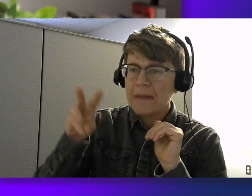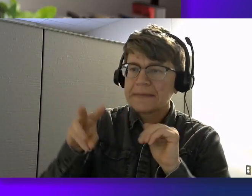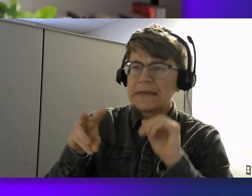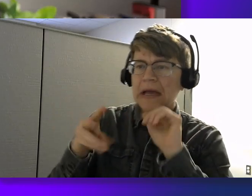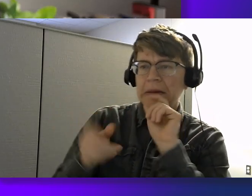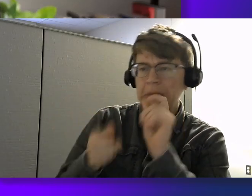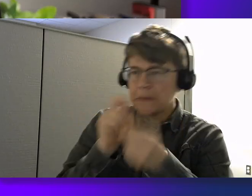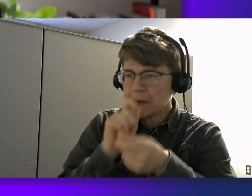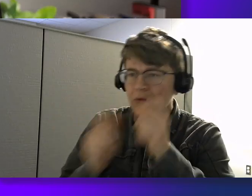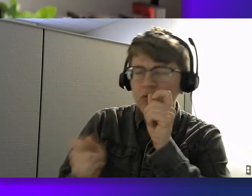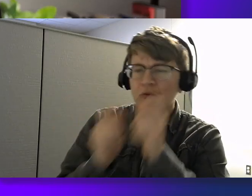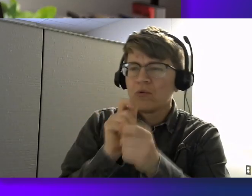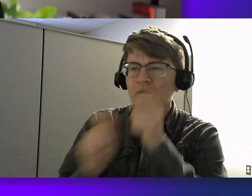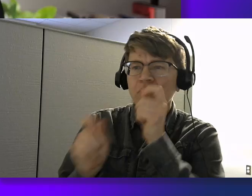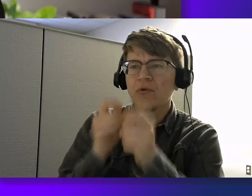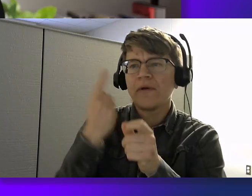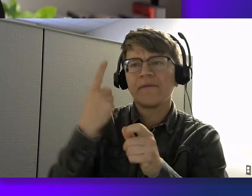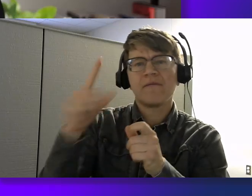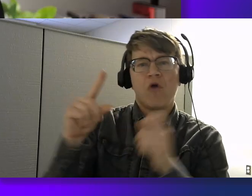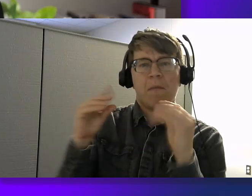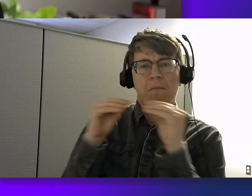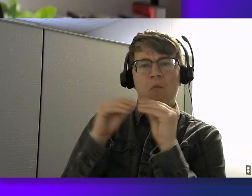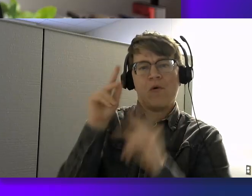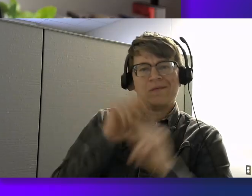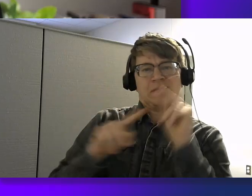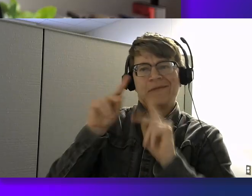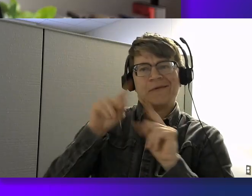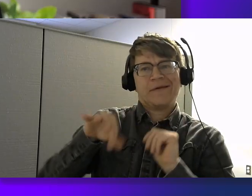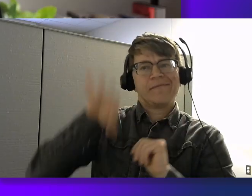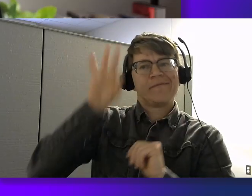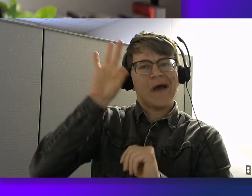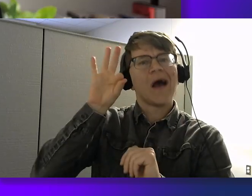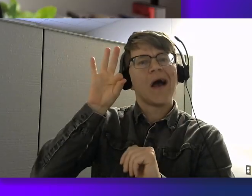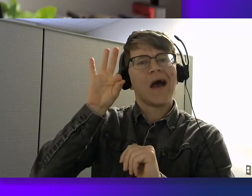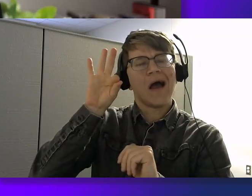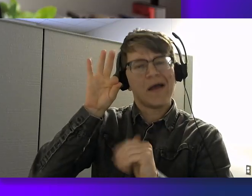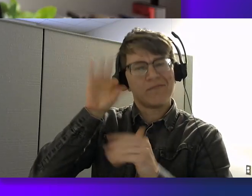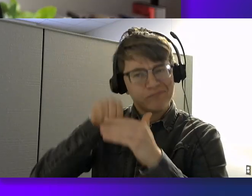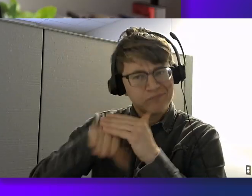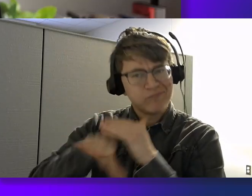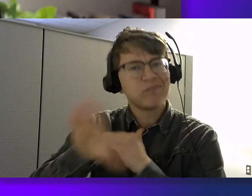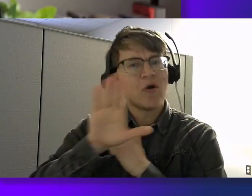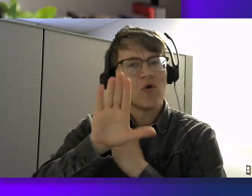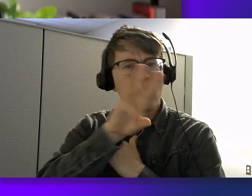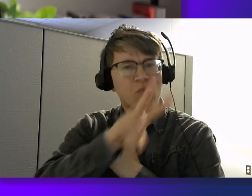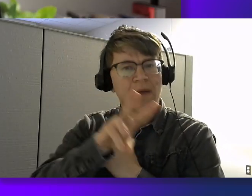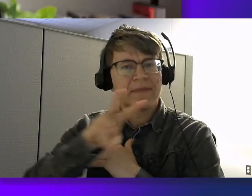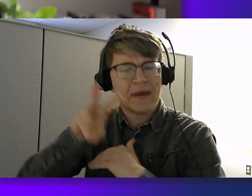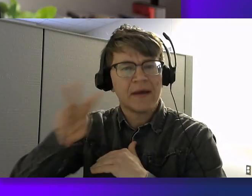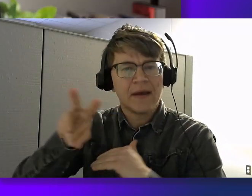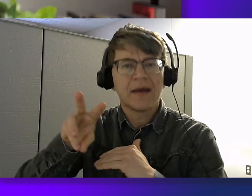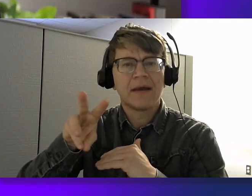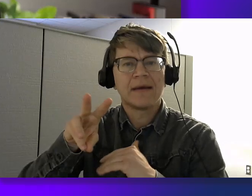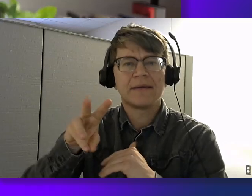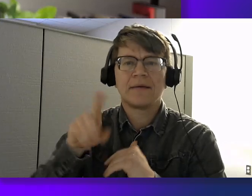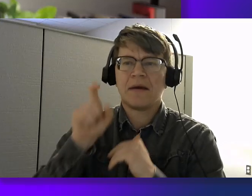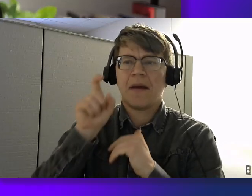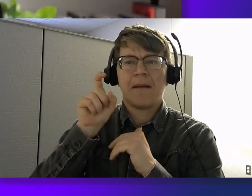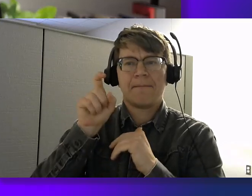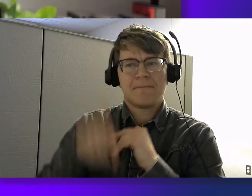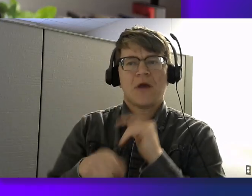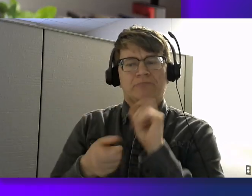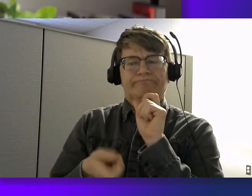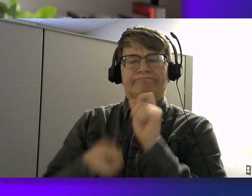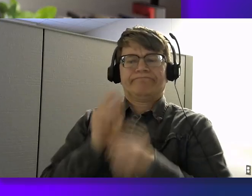in new traffic. Just creating and publishing your website isn't enough. You need to optimize it for Google in order to rank